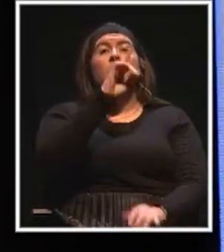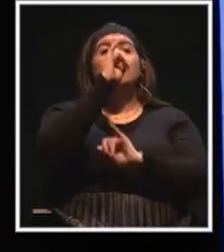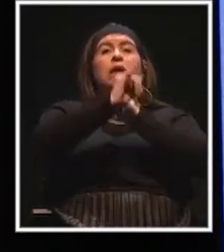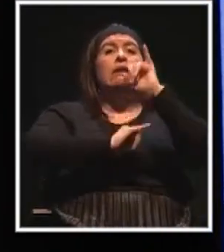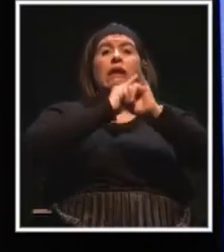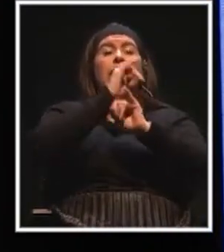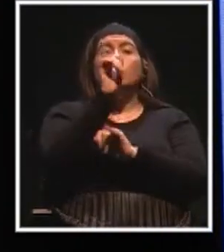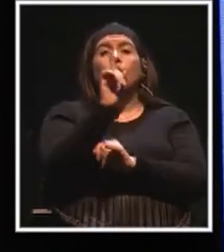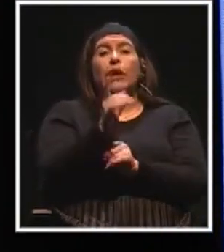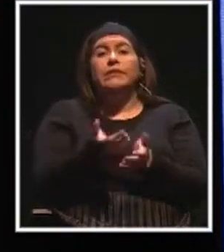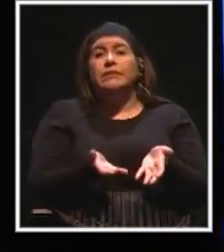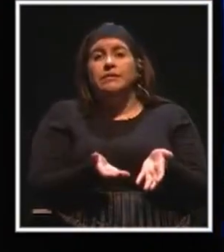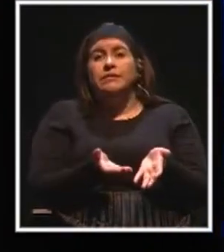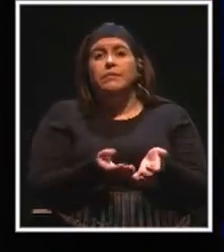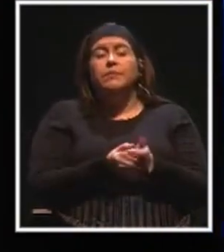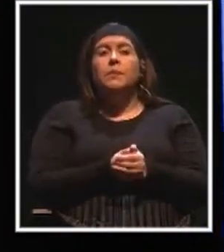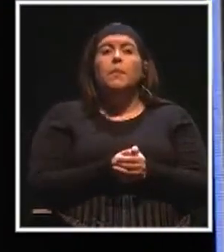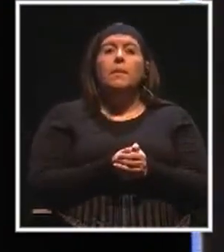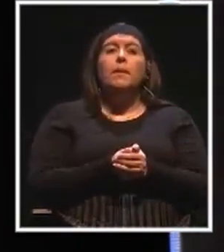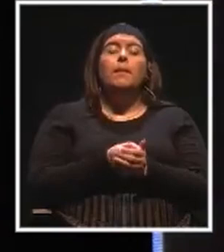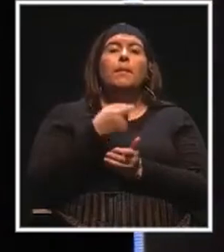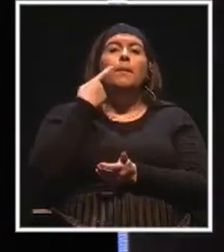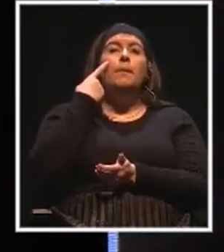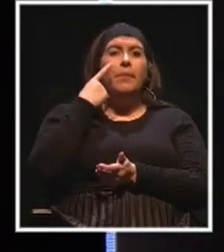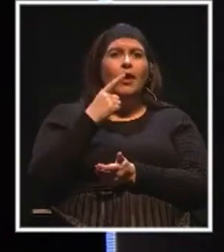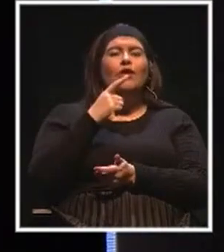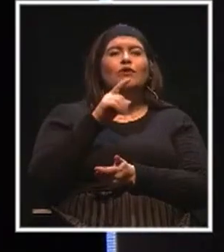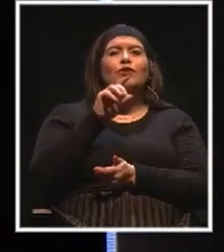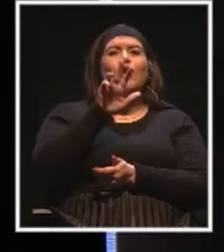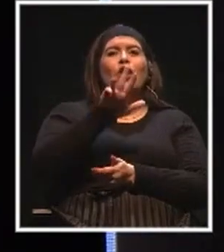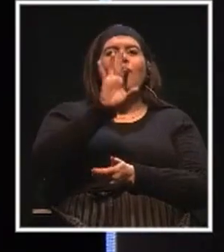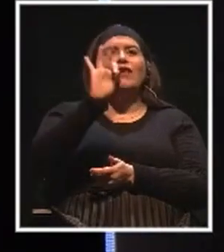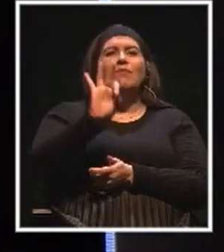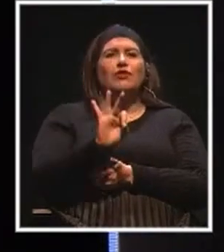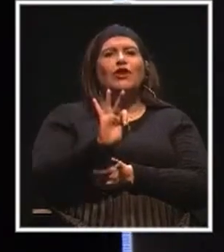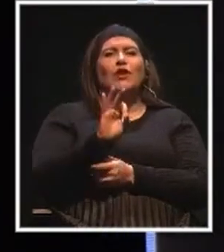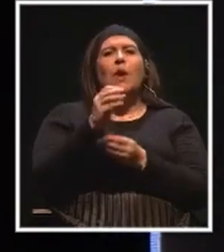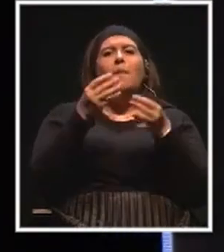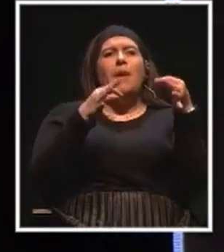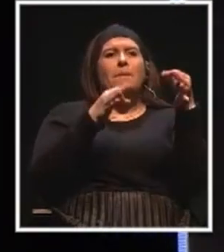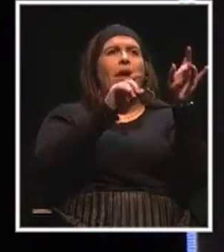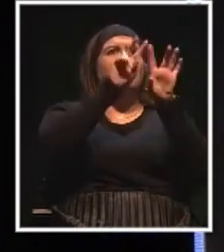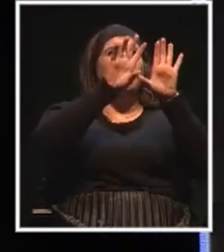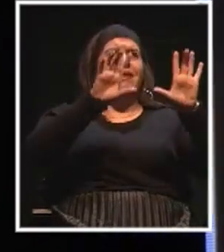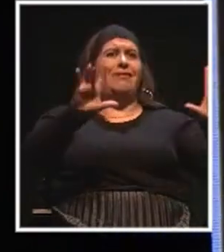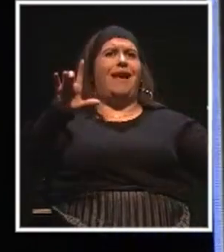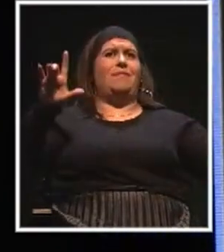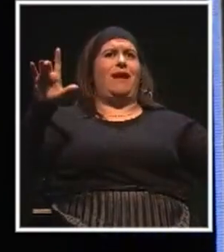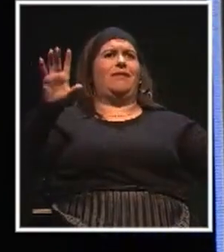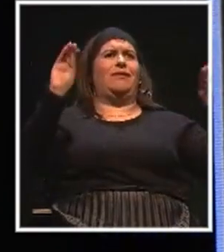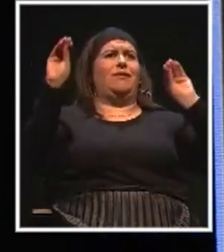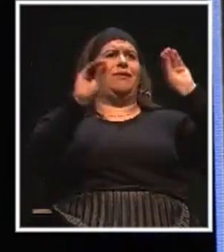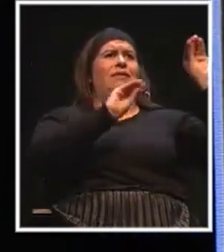It's 9 feet wide on paper and 4 feet deep in paper, but we can actually